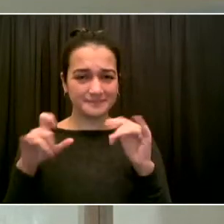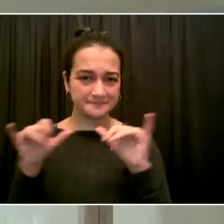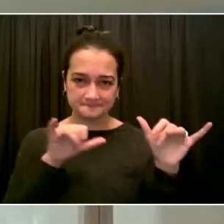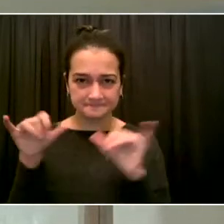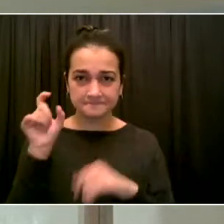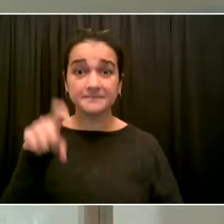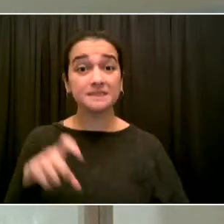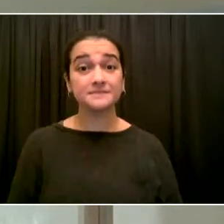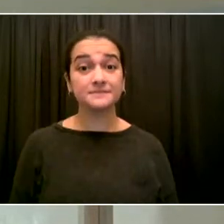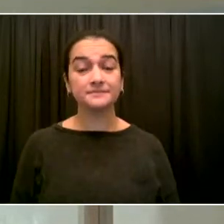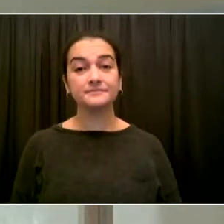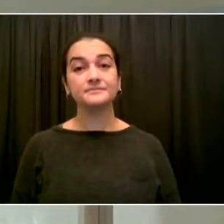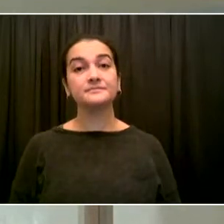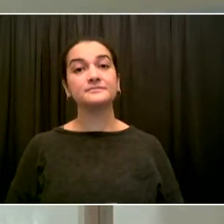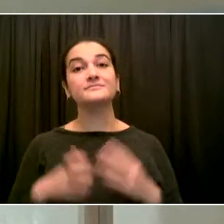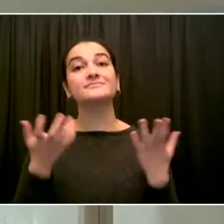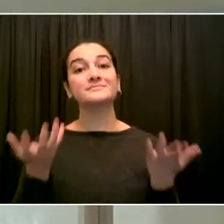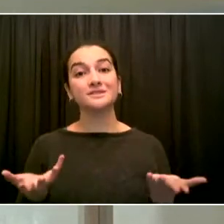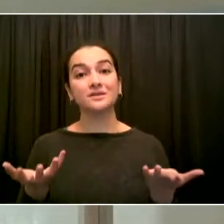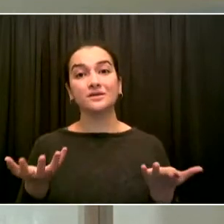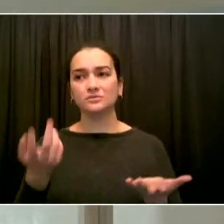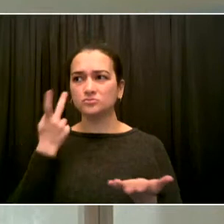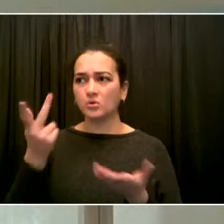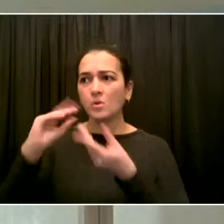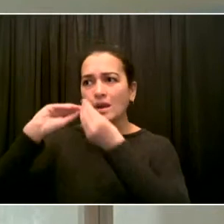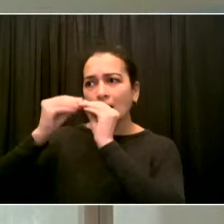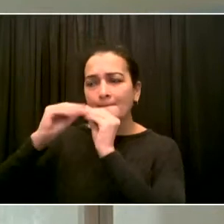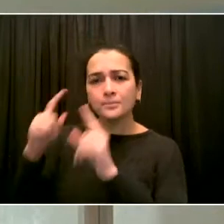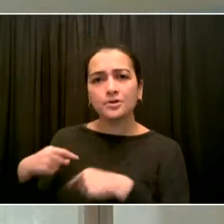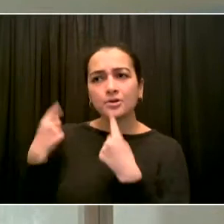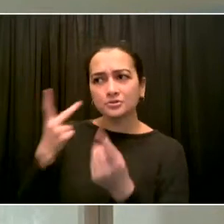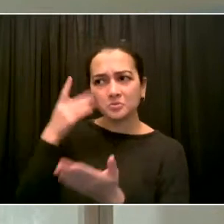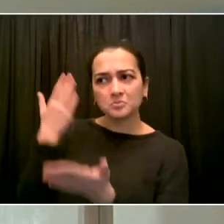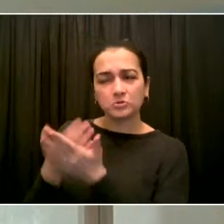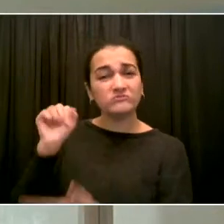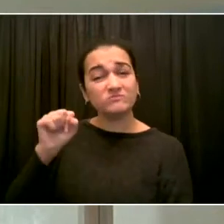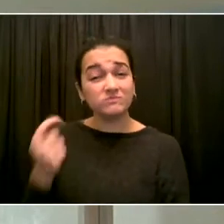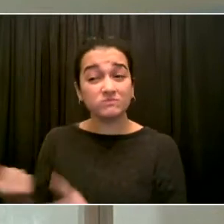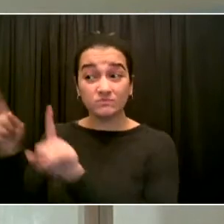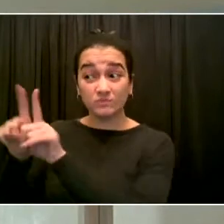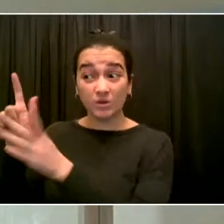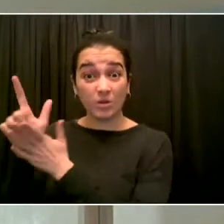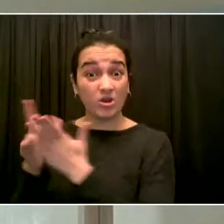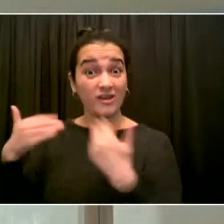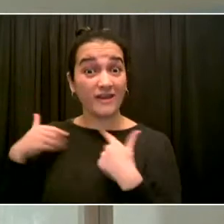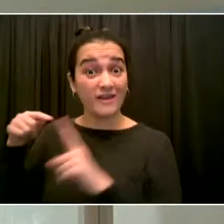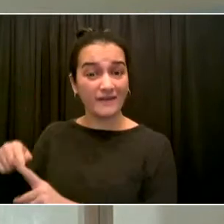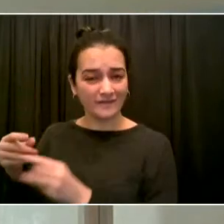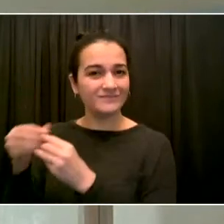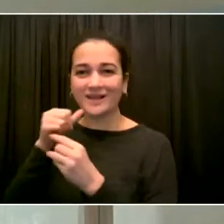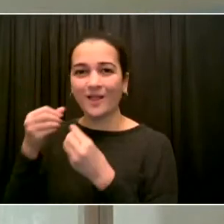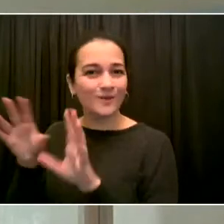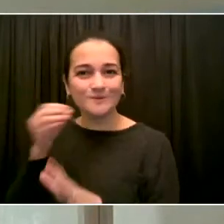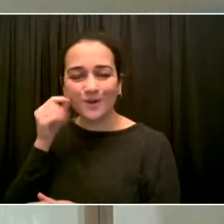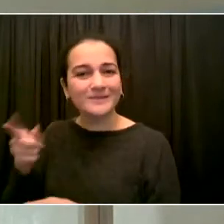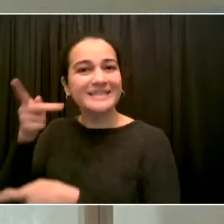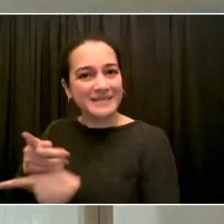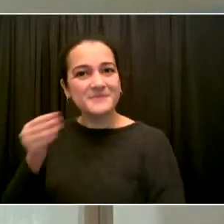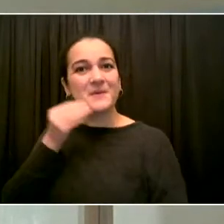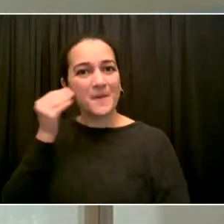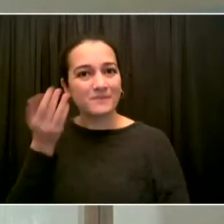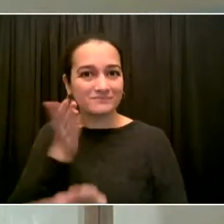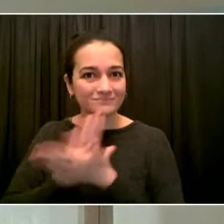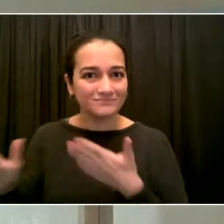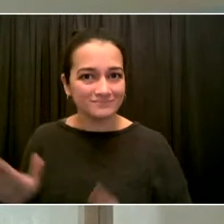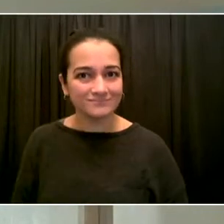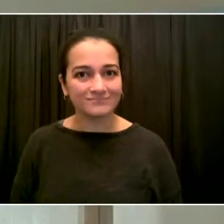pandemic, evictions were down in New York City by city marshals 41% from the beginning of the administration, while evictions were